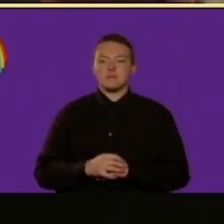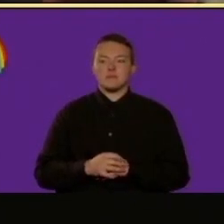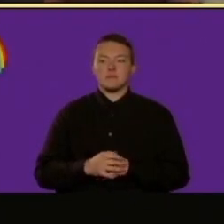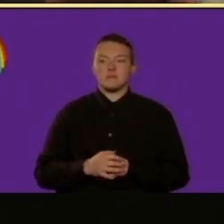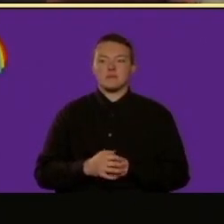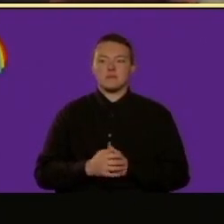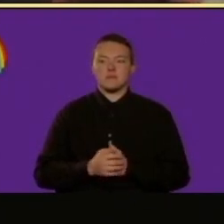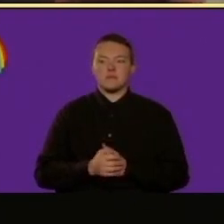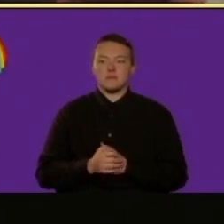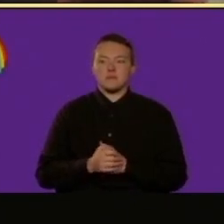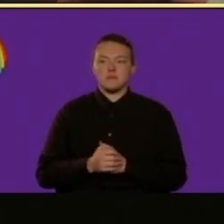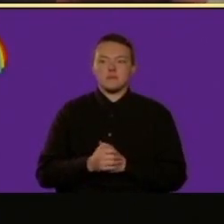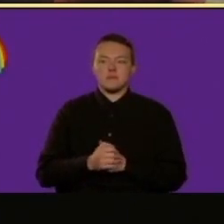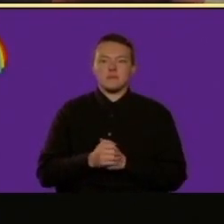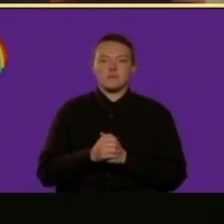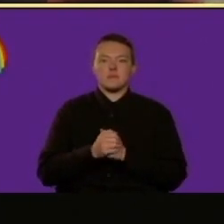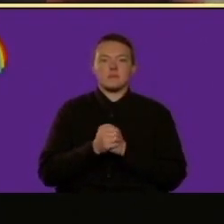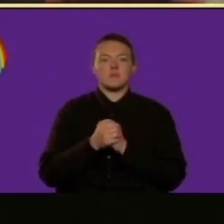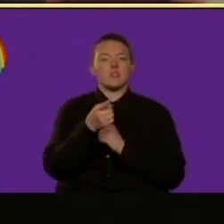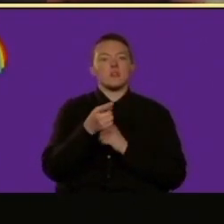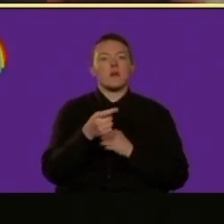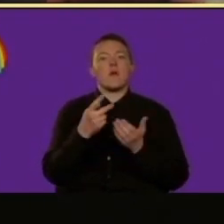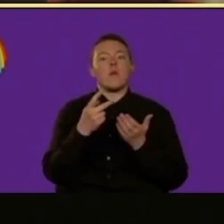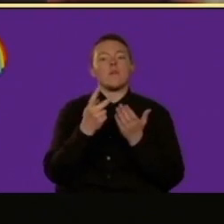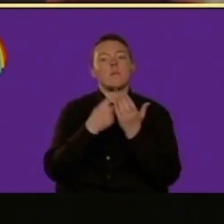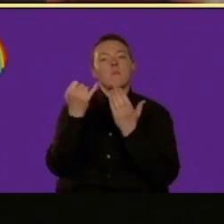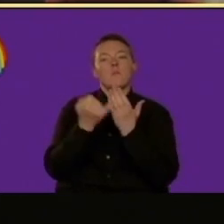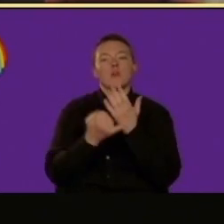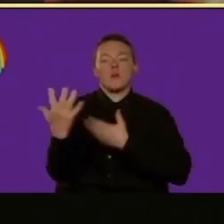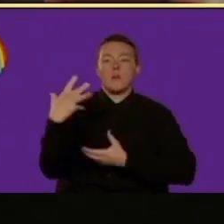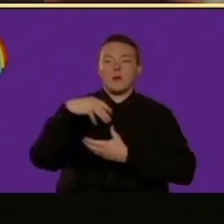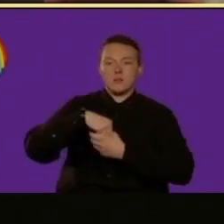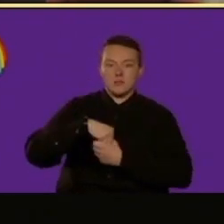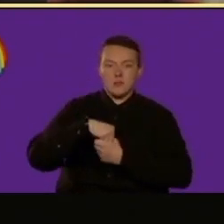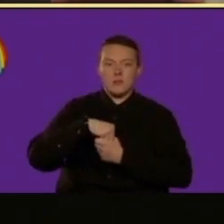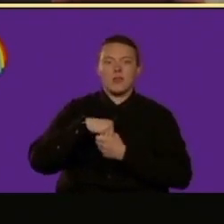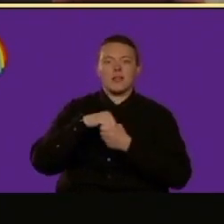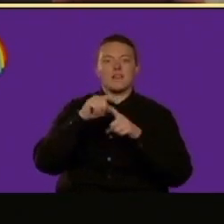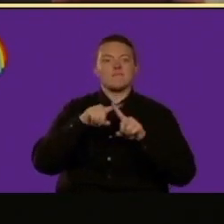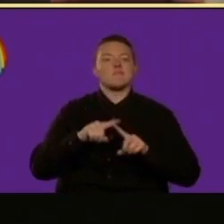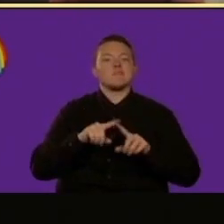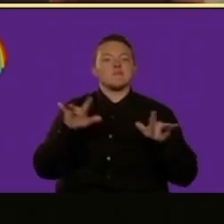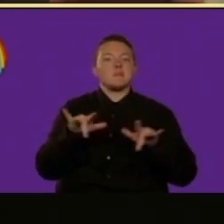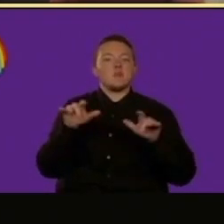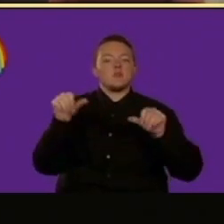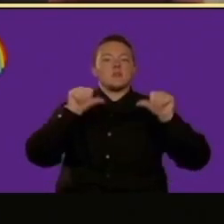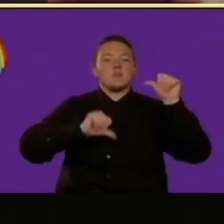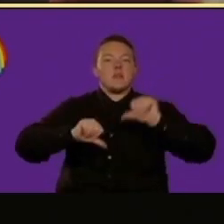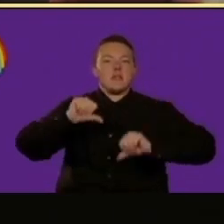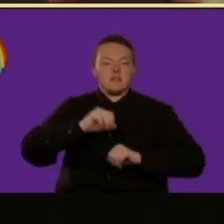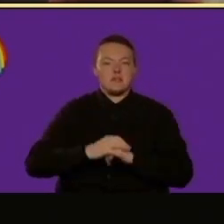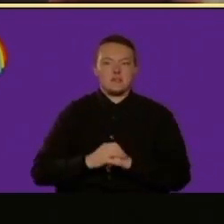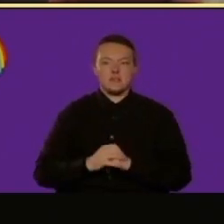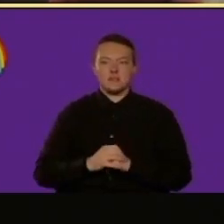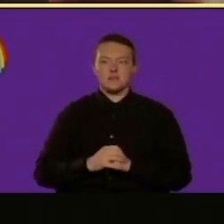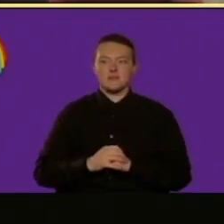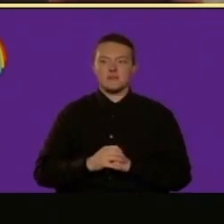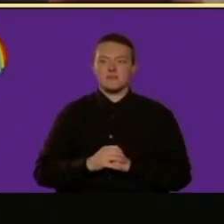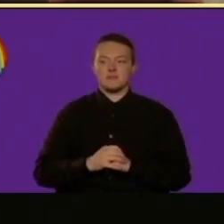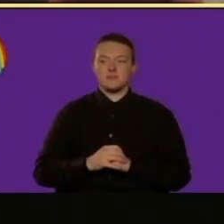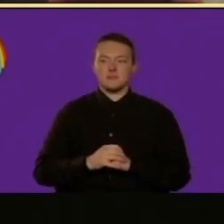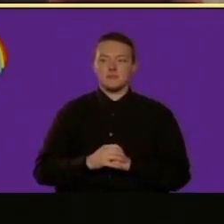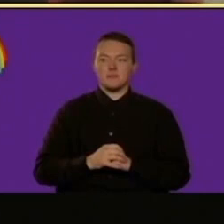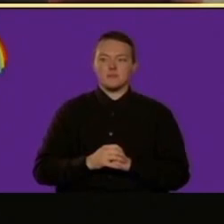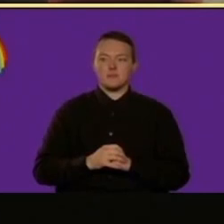and here and here. For those of you who don't know the New York concept, schools tend